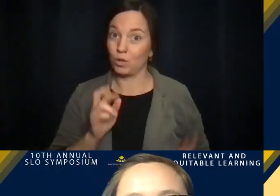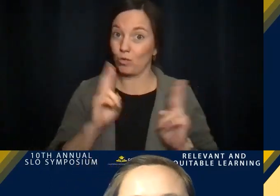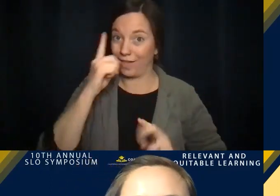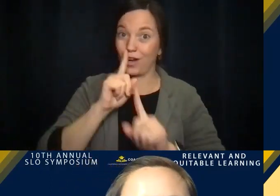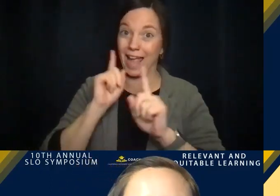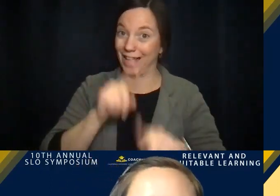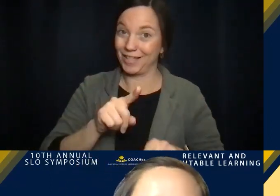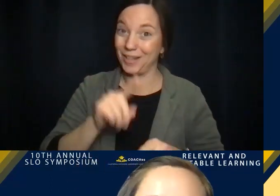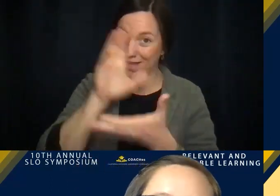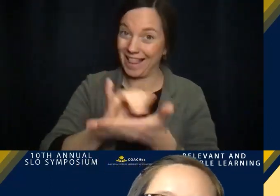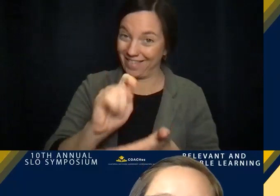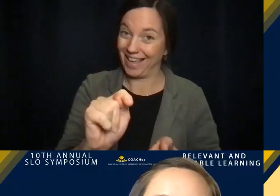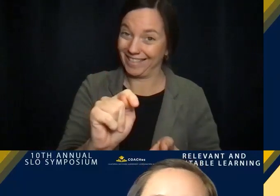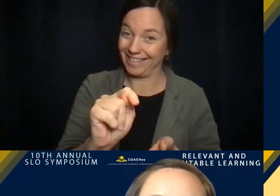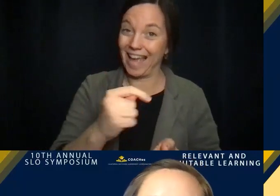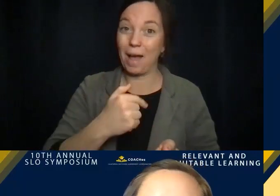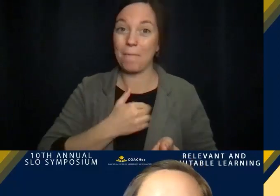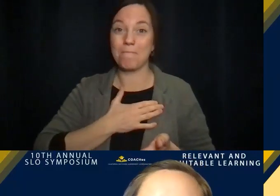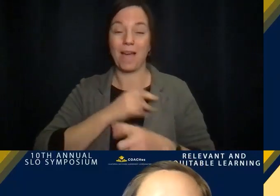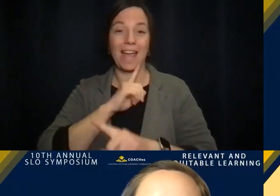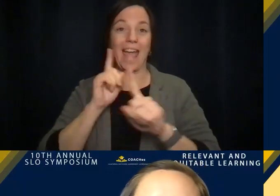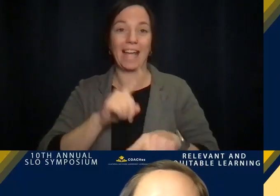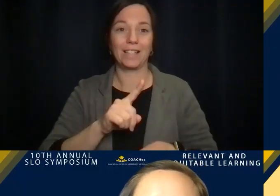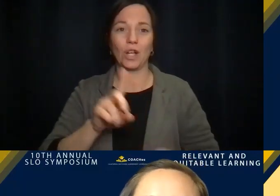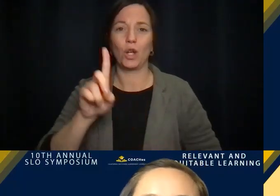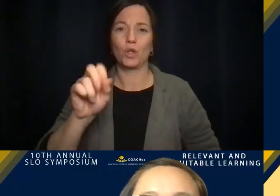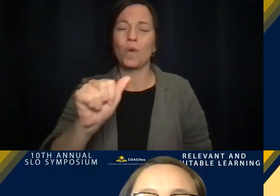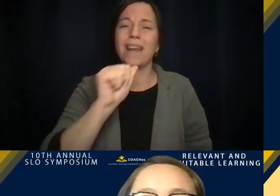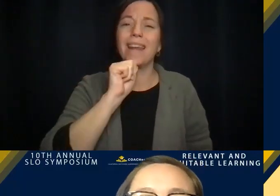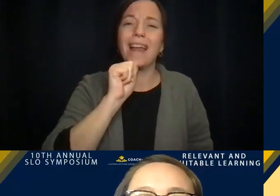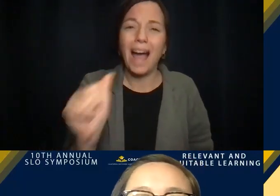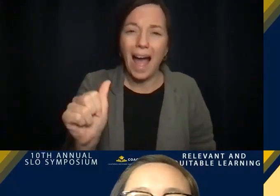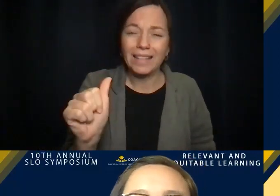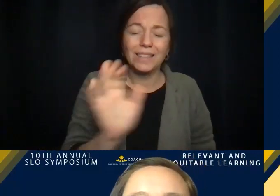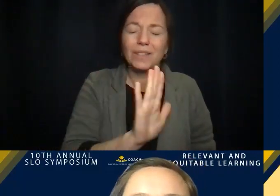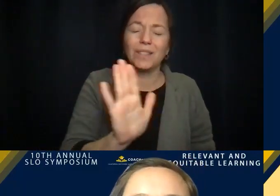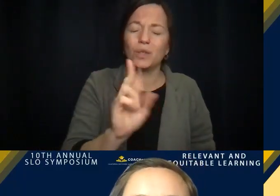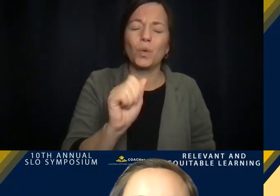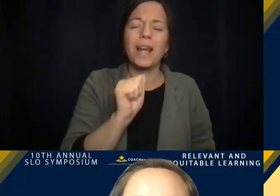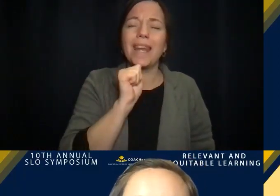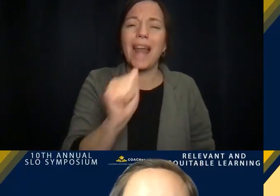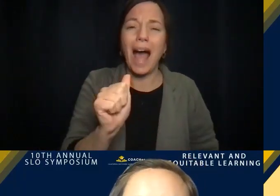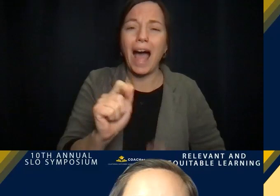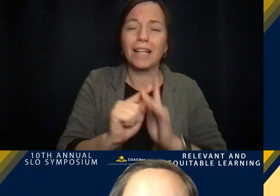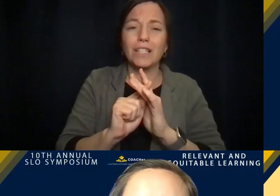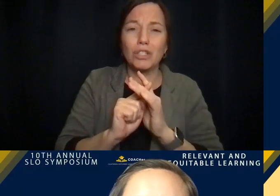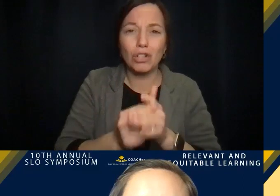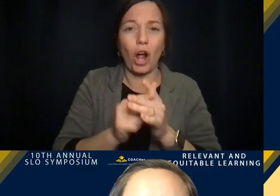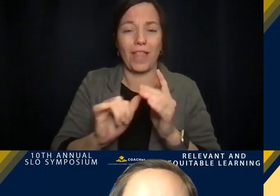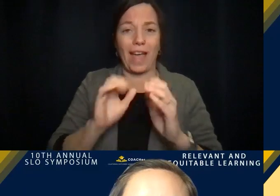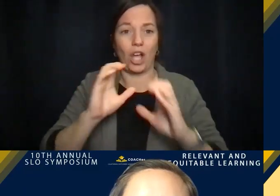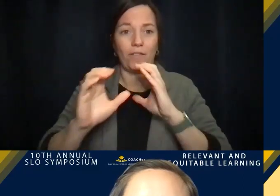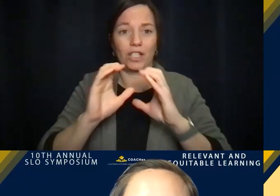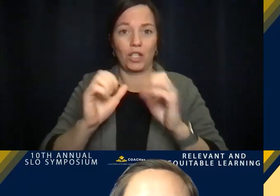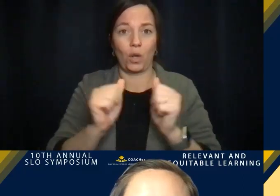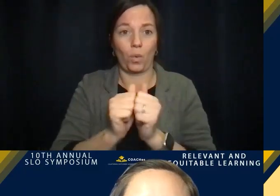it. And my answer was, absolutely do not tell them do not start the conversation